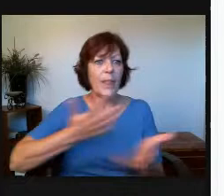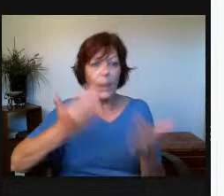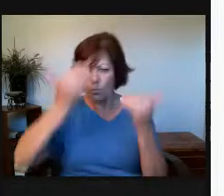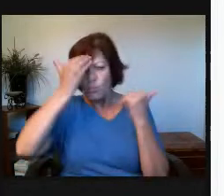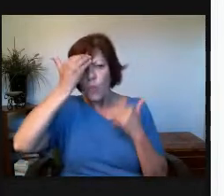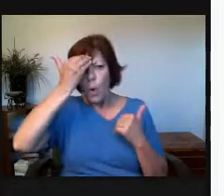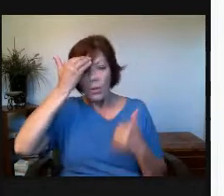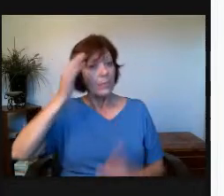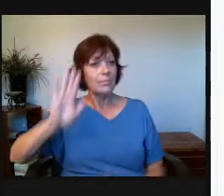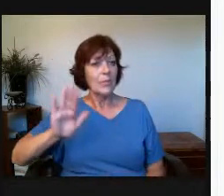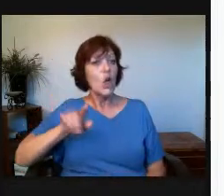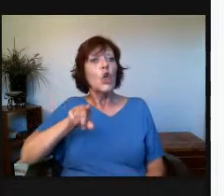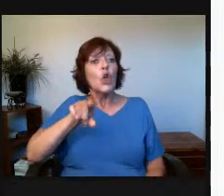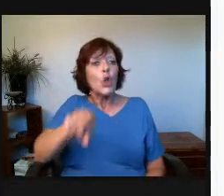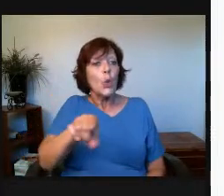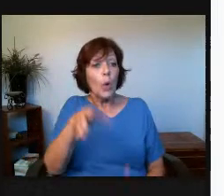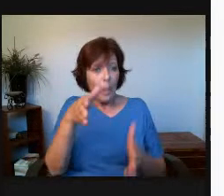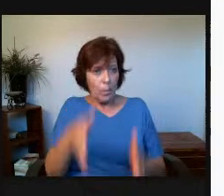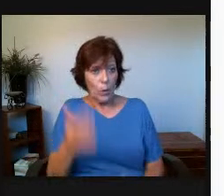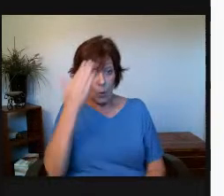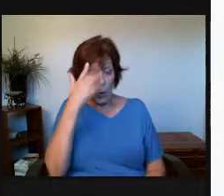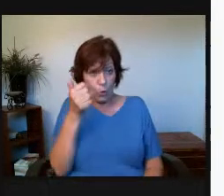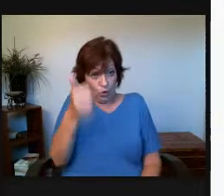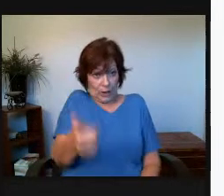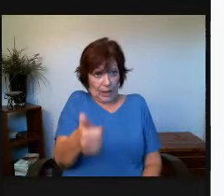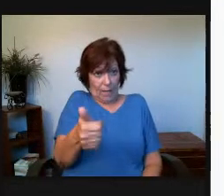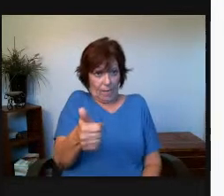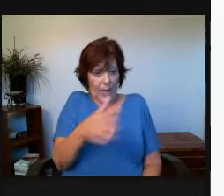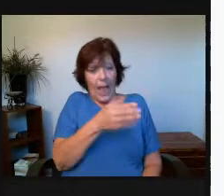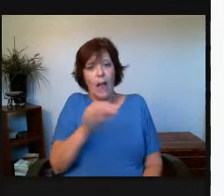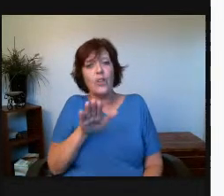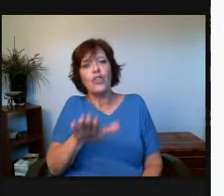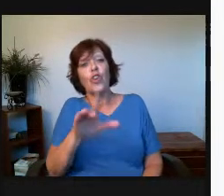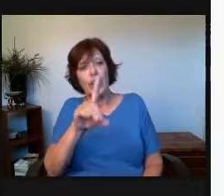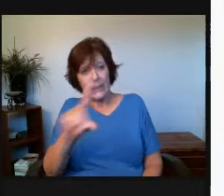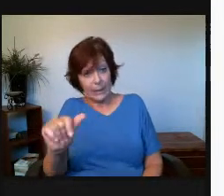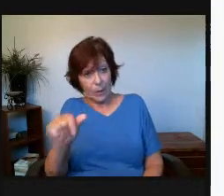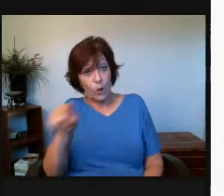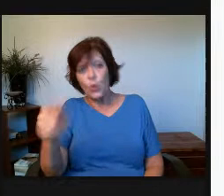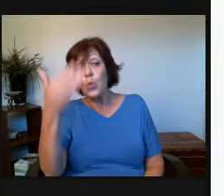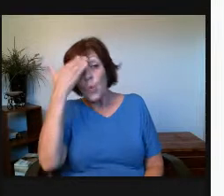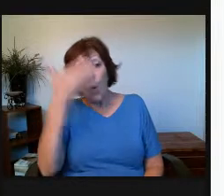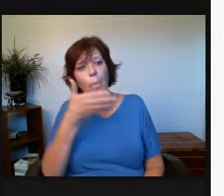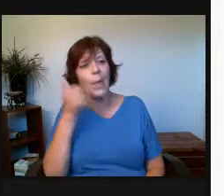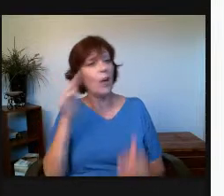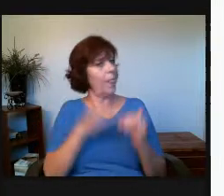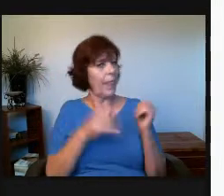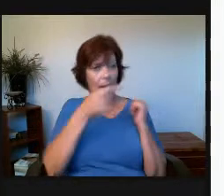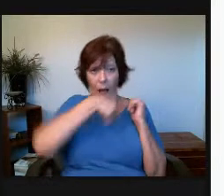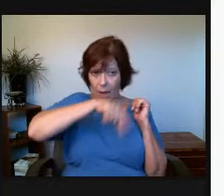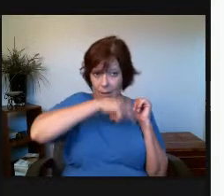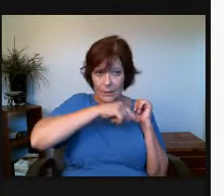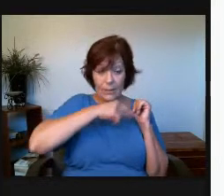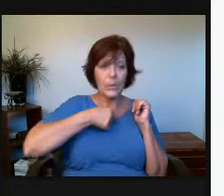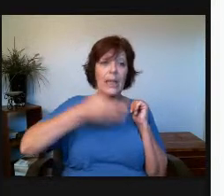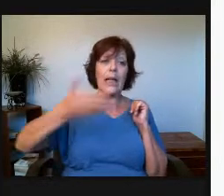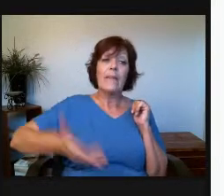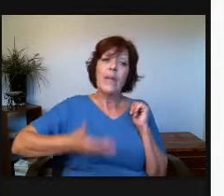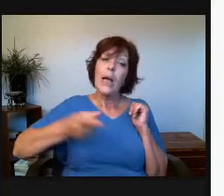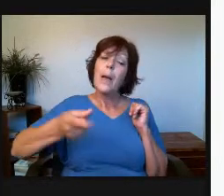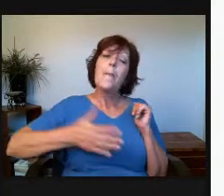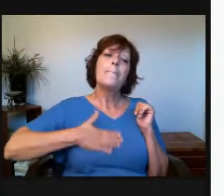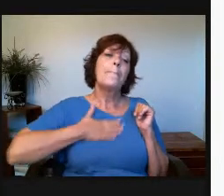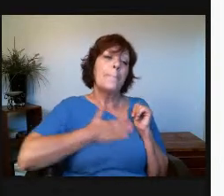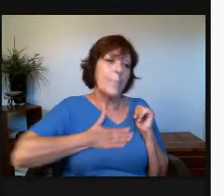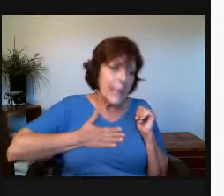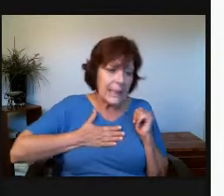You're the person who knows yourself and your disability better than any of us ever will. So we invite you to please teach